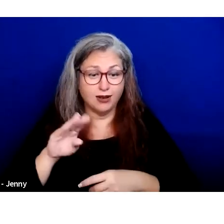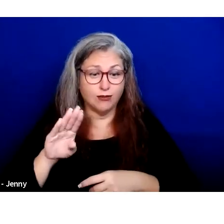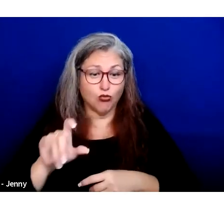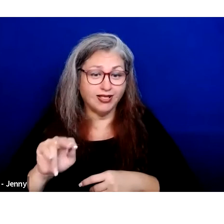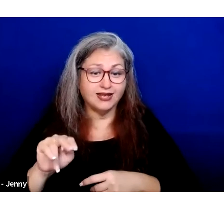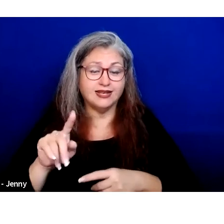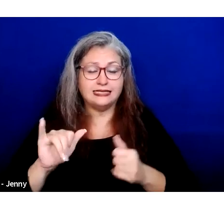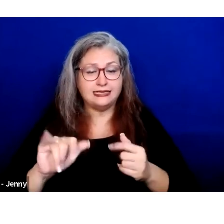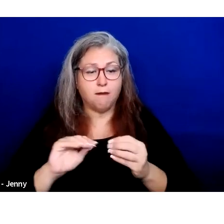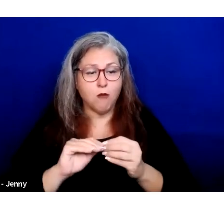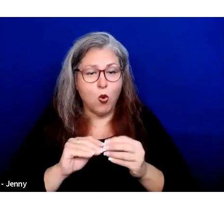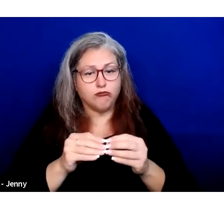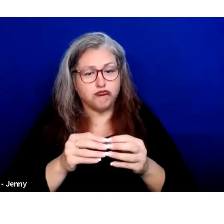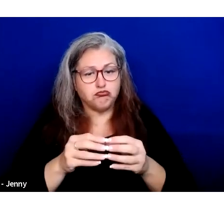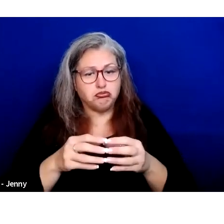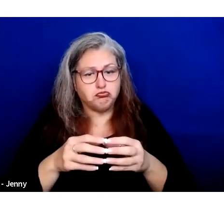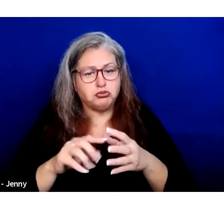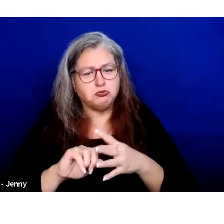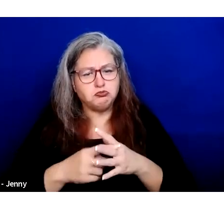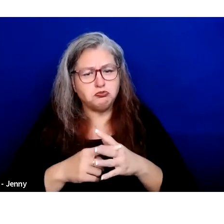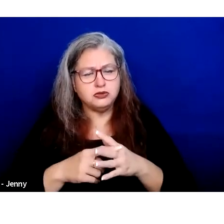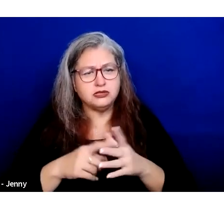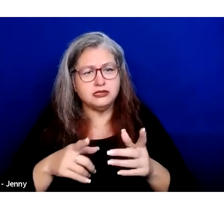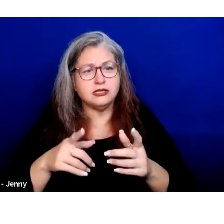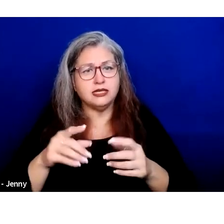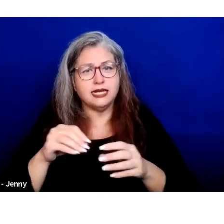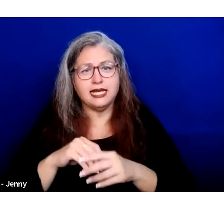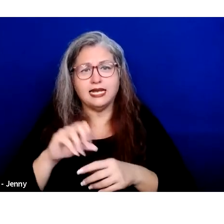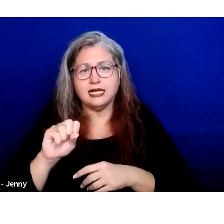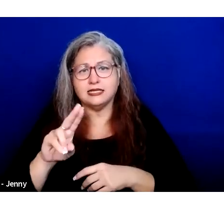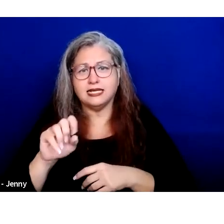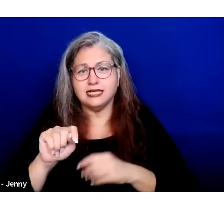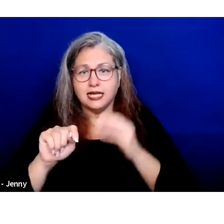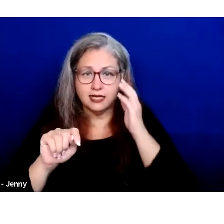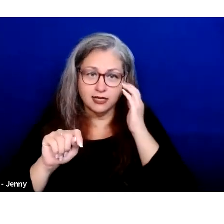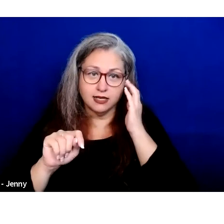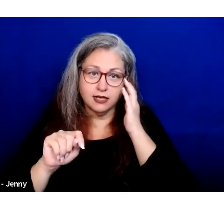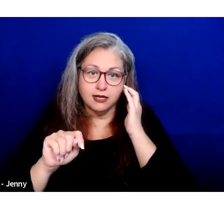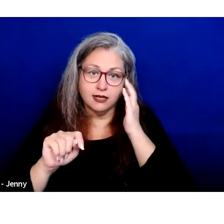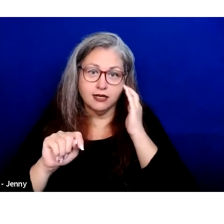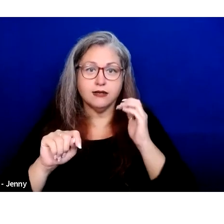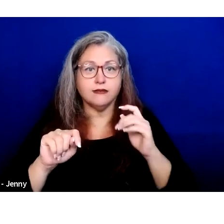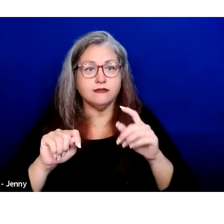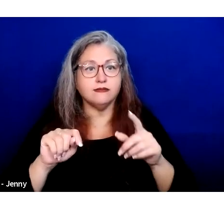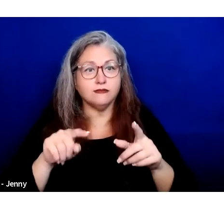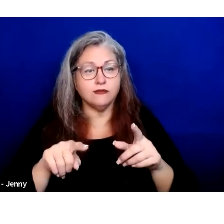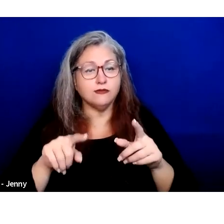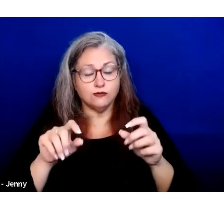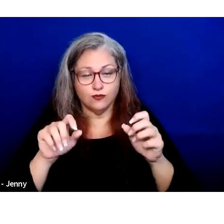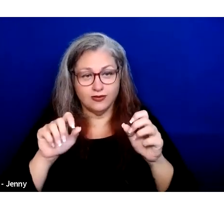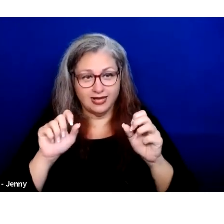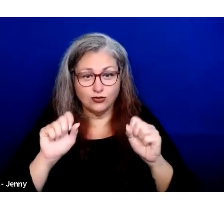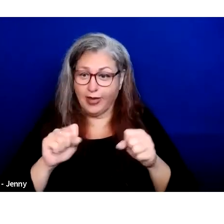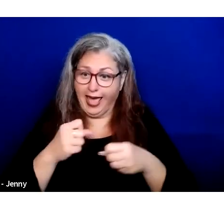It's emerging. It's in Sunset, and you can make a